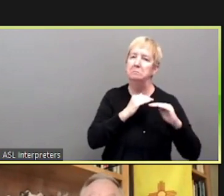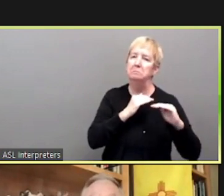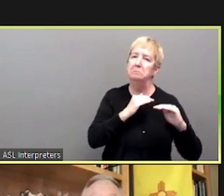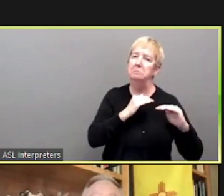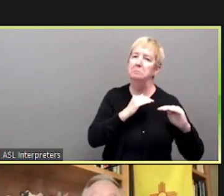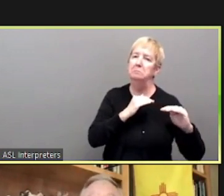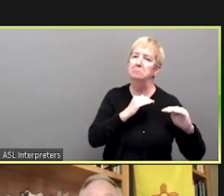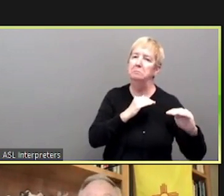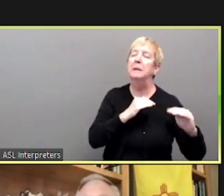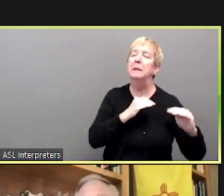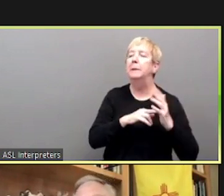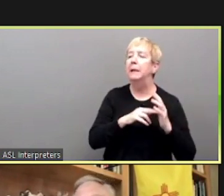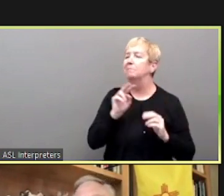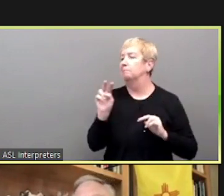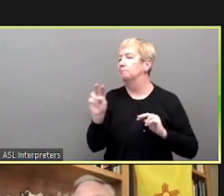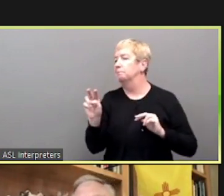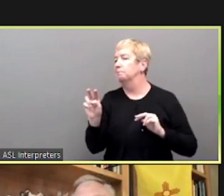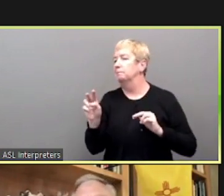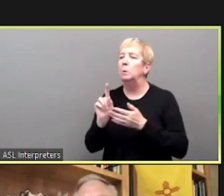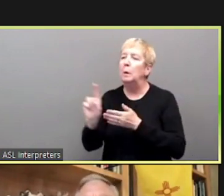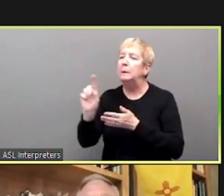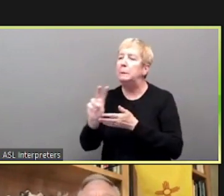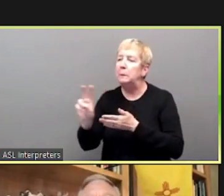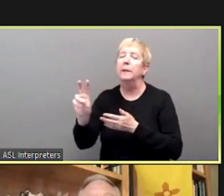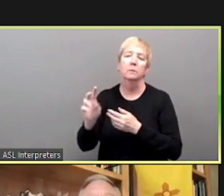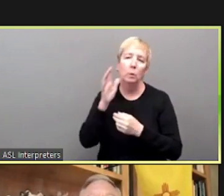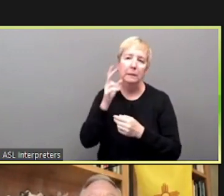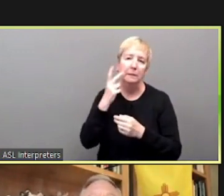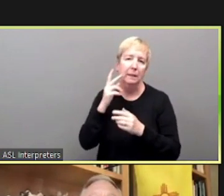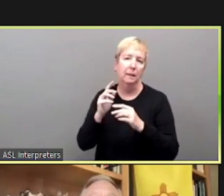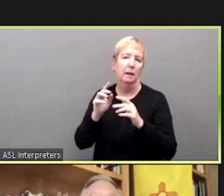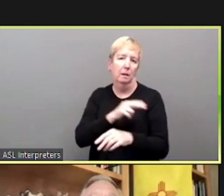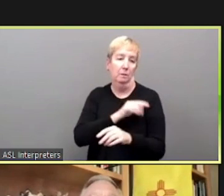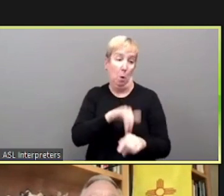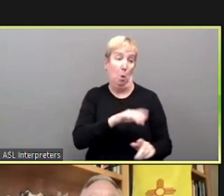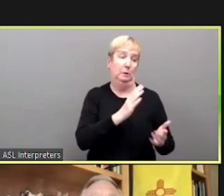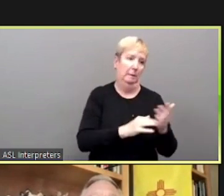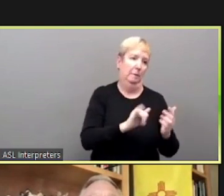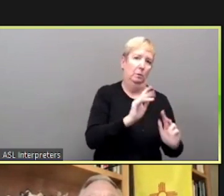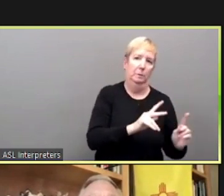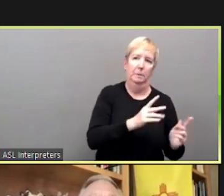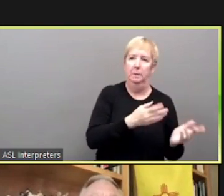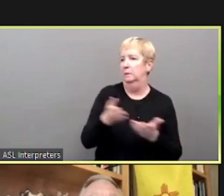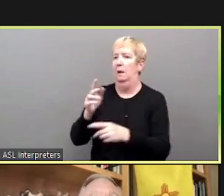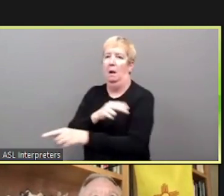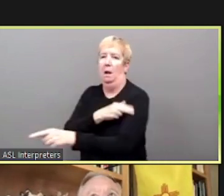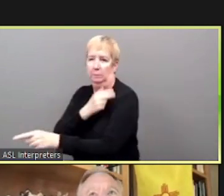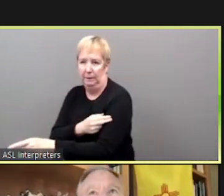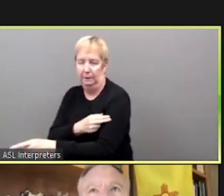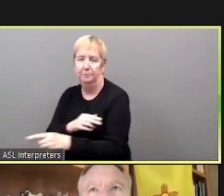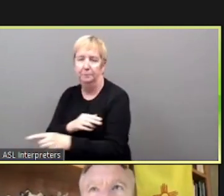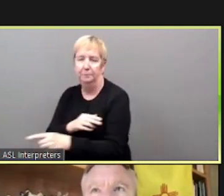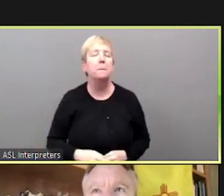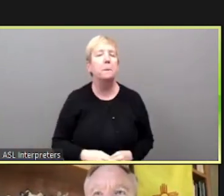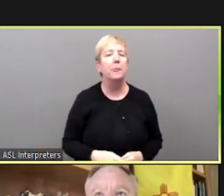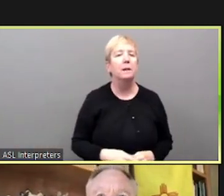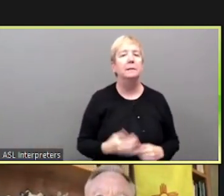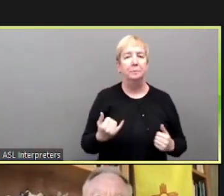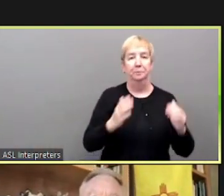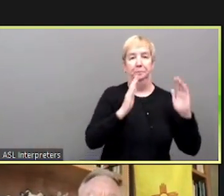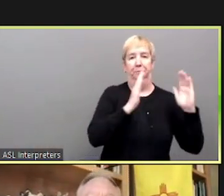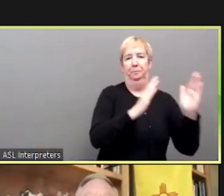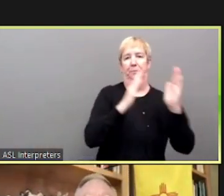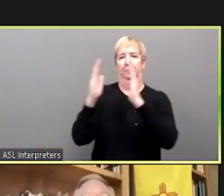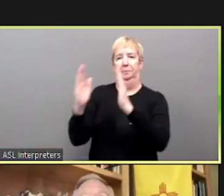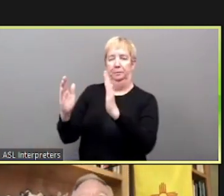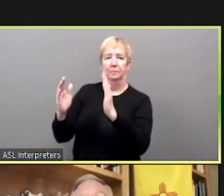really concerned about our hospitals. On the next slide, we have a graphic that shows the